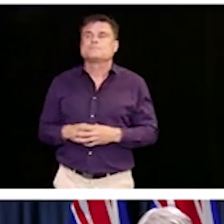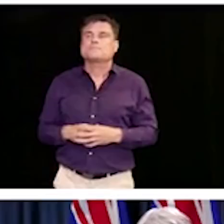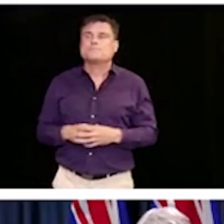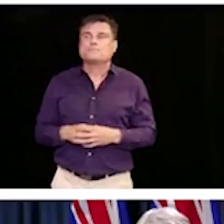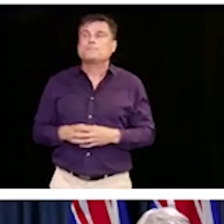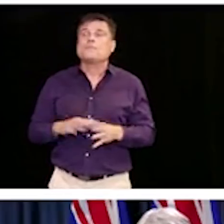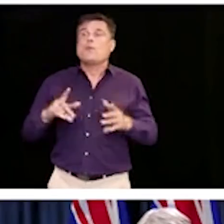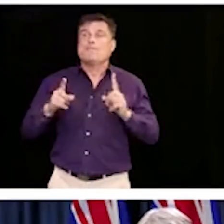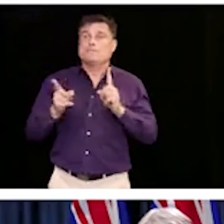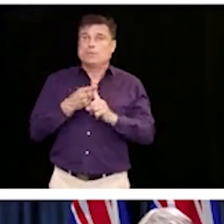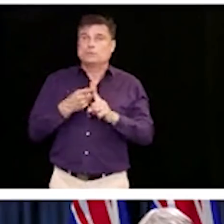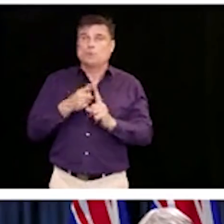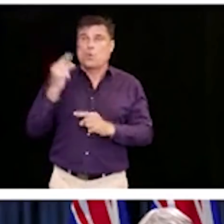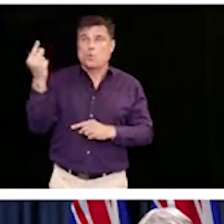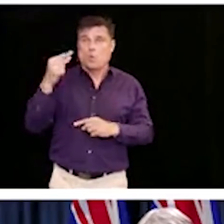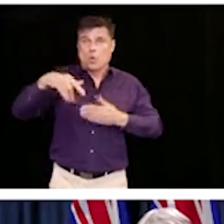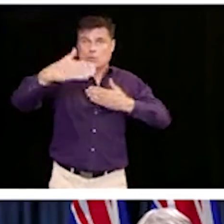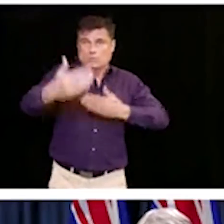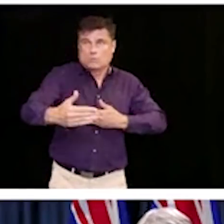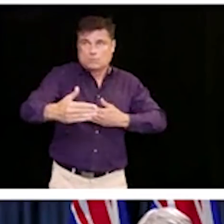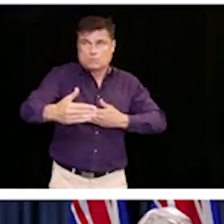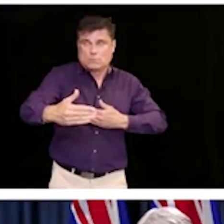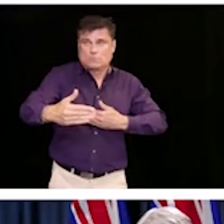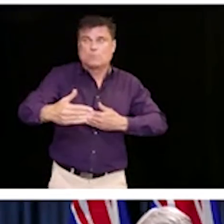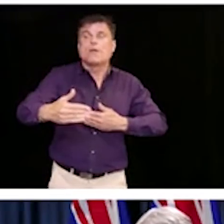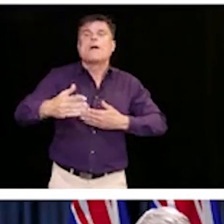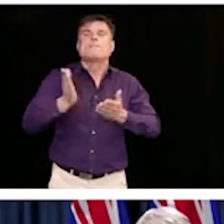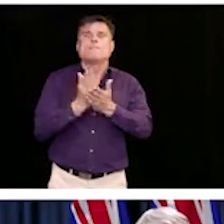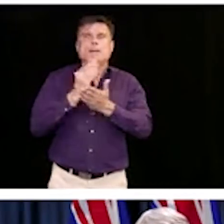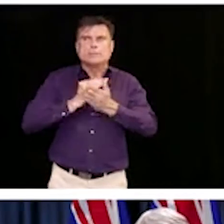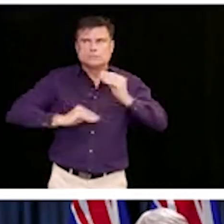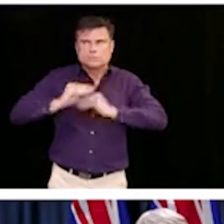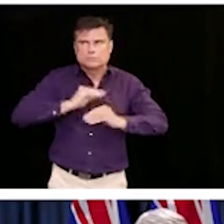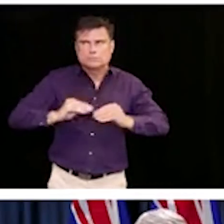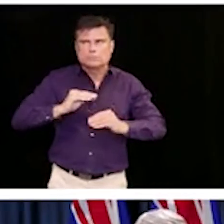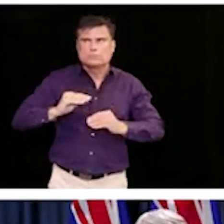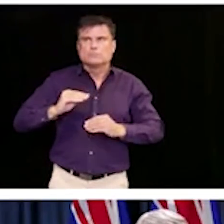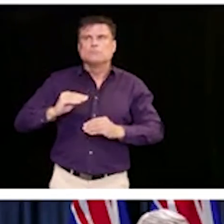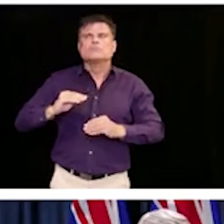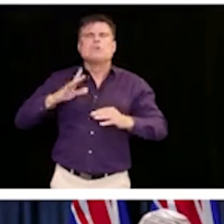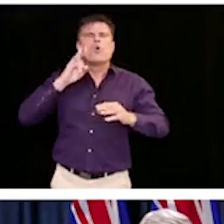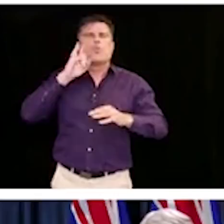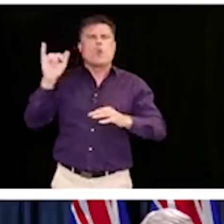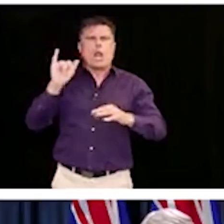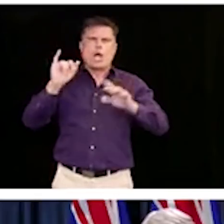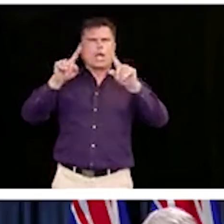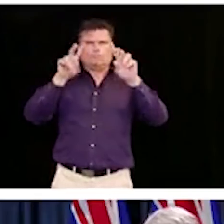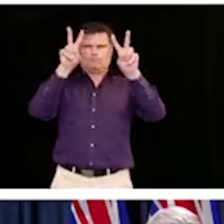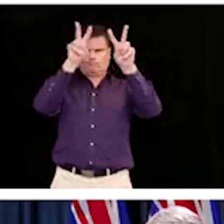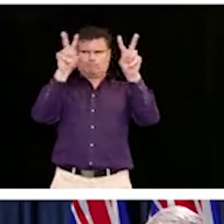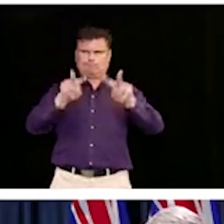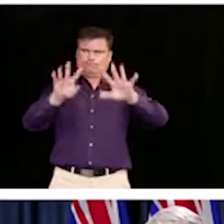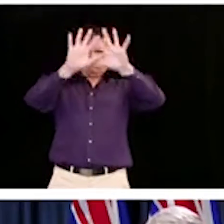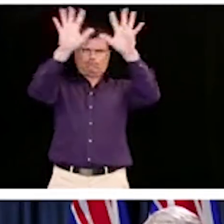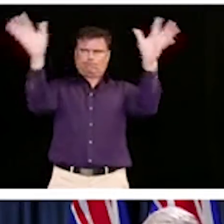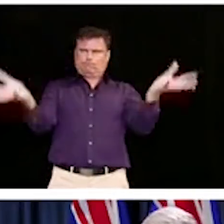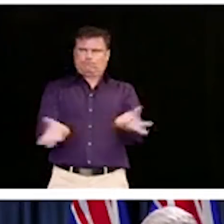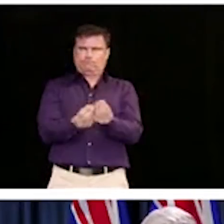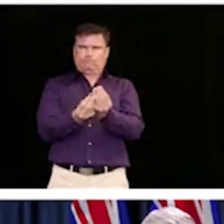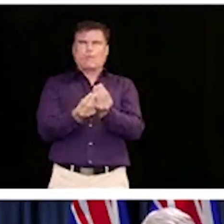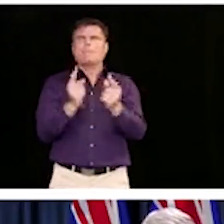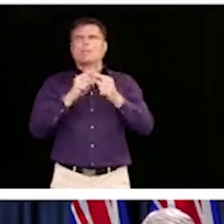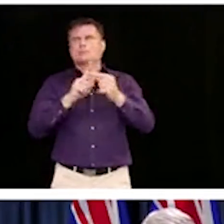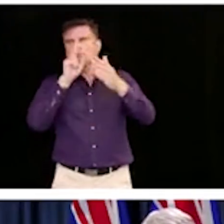come, the economic recovery framework launch, and then of course future budgets. So I think it's just important